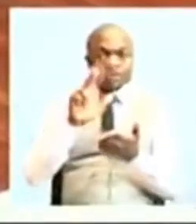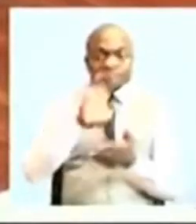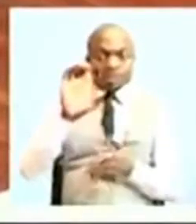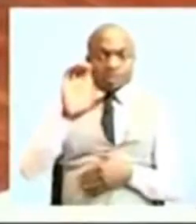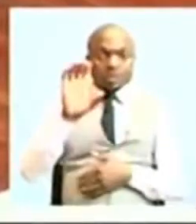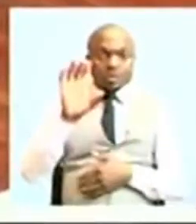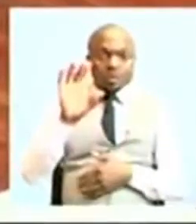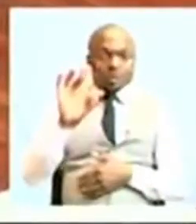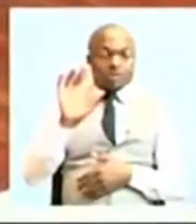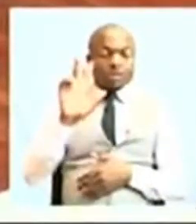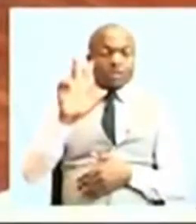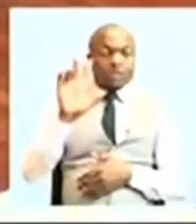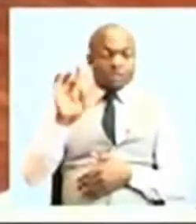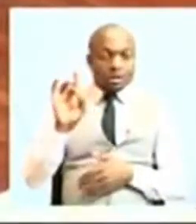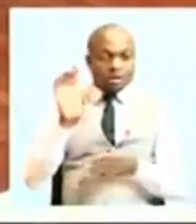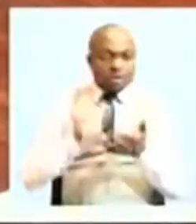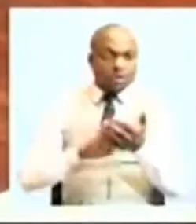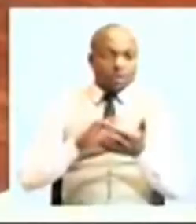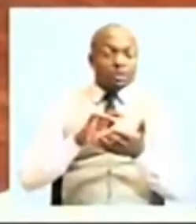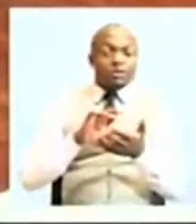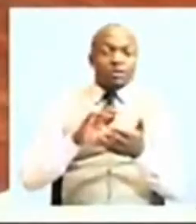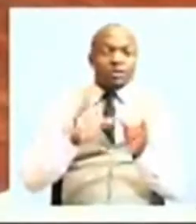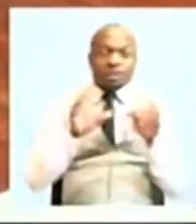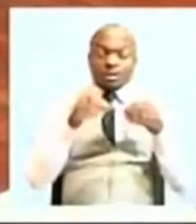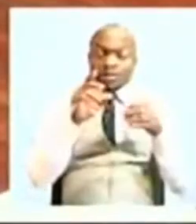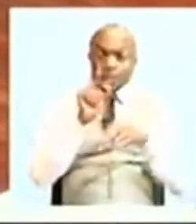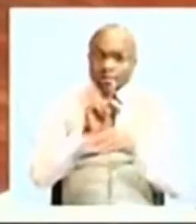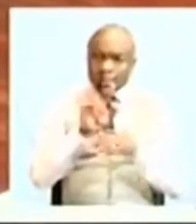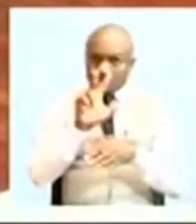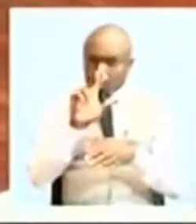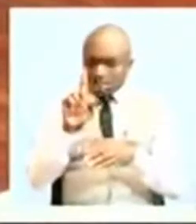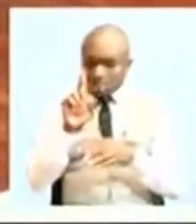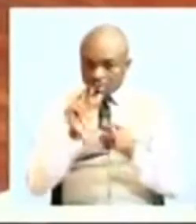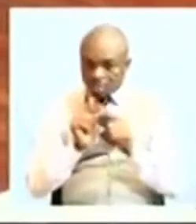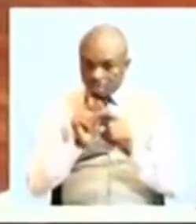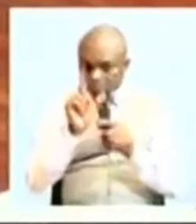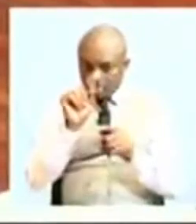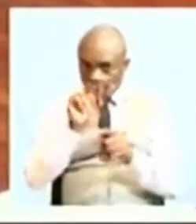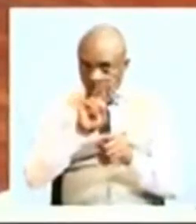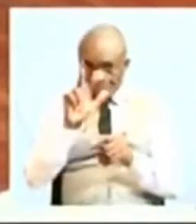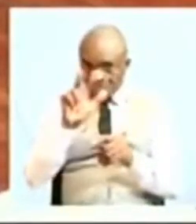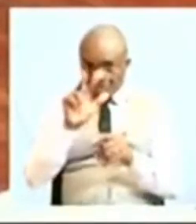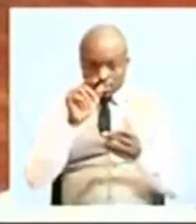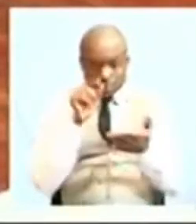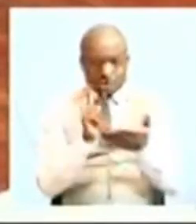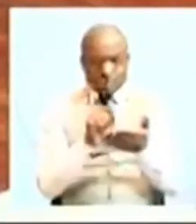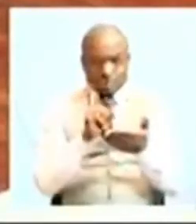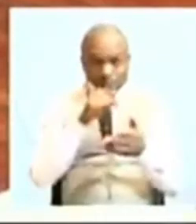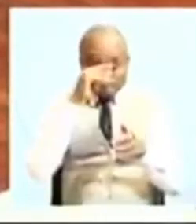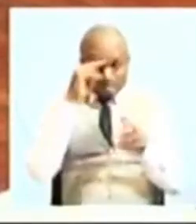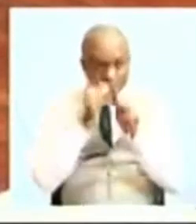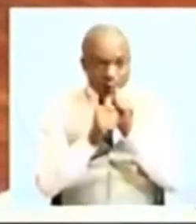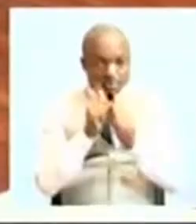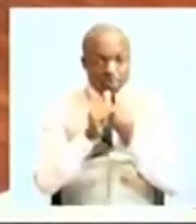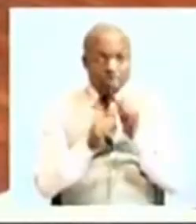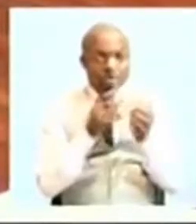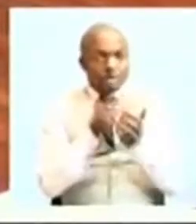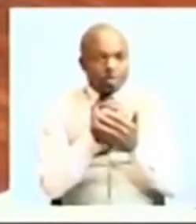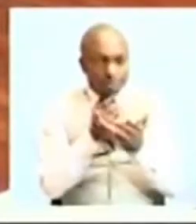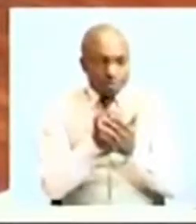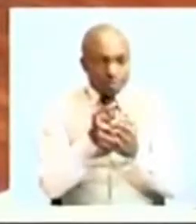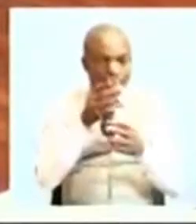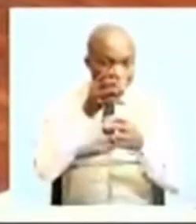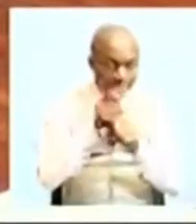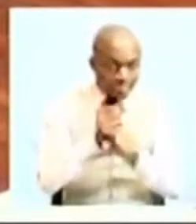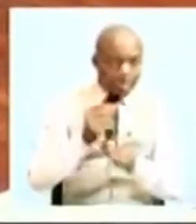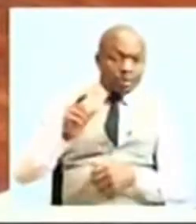13,338,047 kwacha on community projects by 31st December 2023. This was as a result of funds being